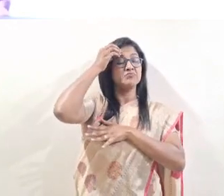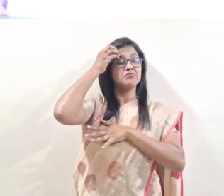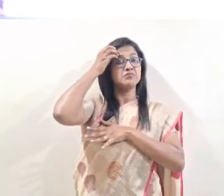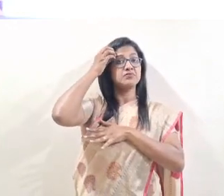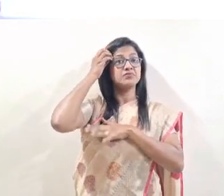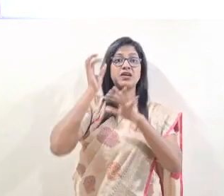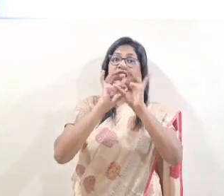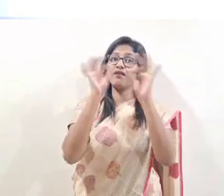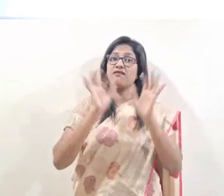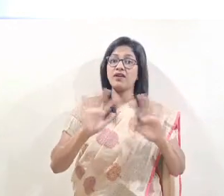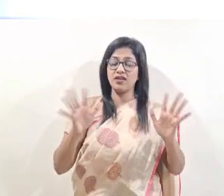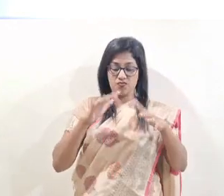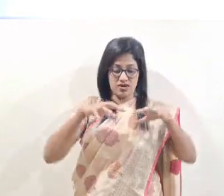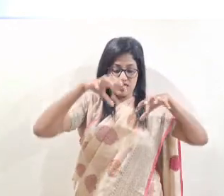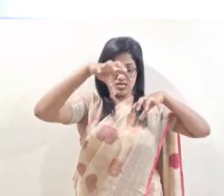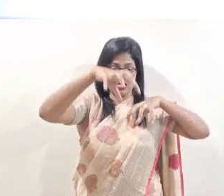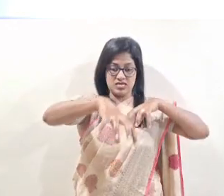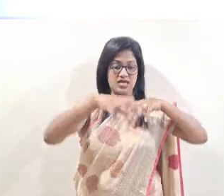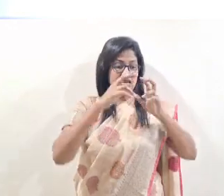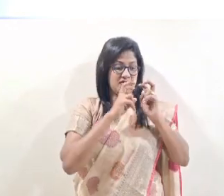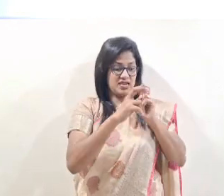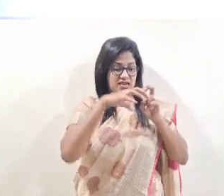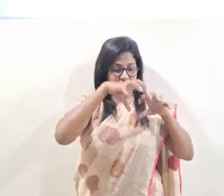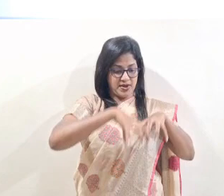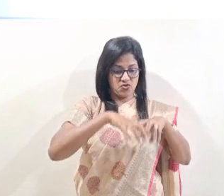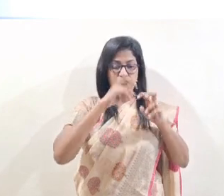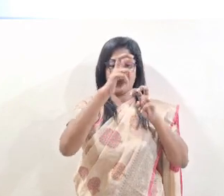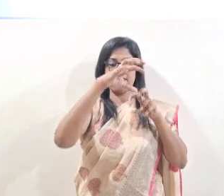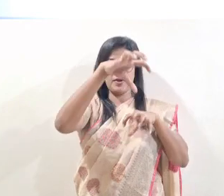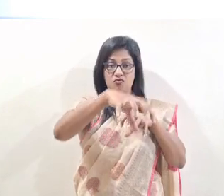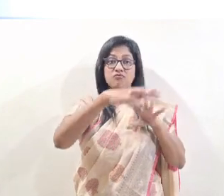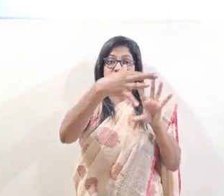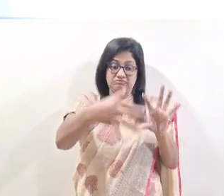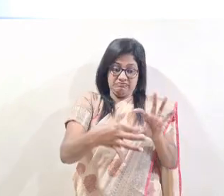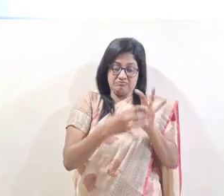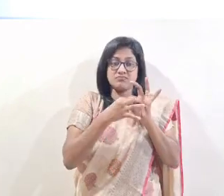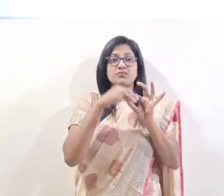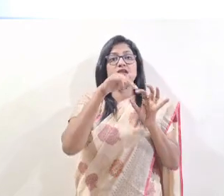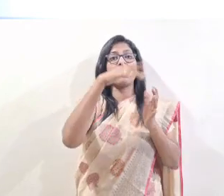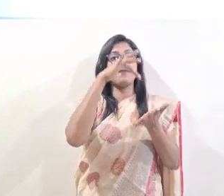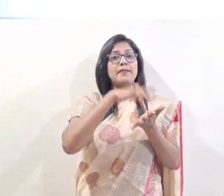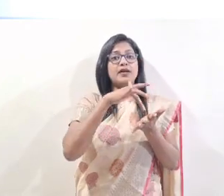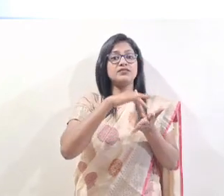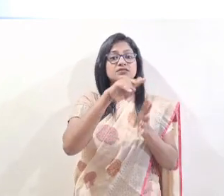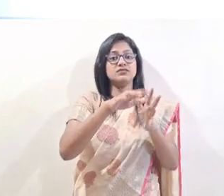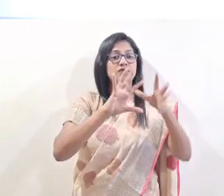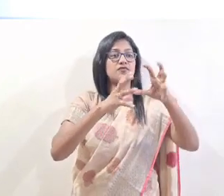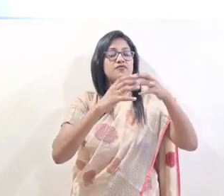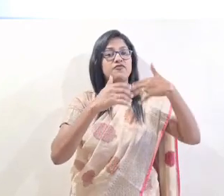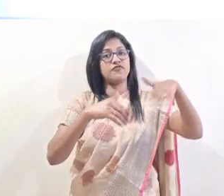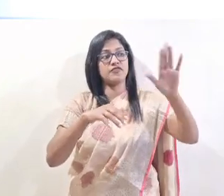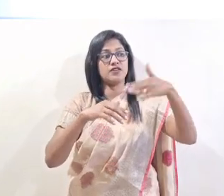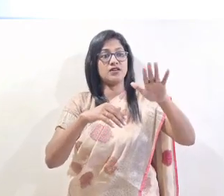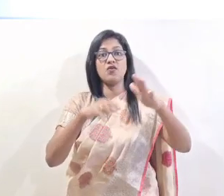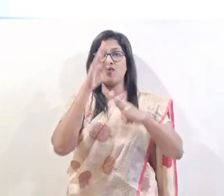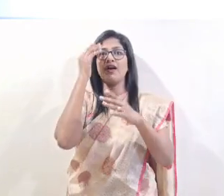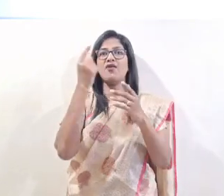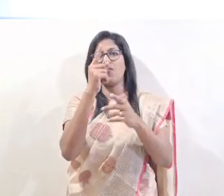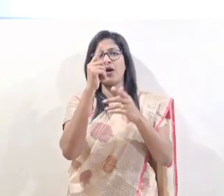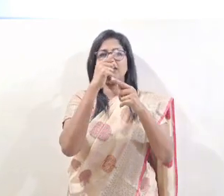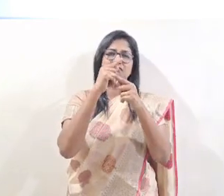2 ventilation zones between 2 adjacent stations, even with 1.5 minute